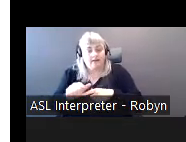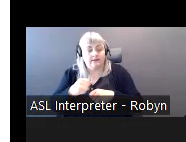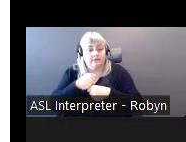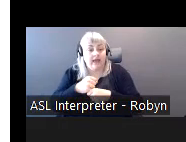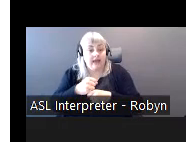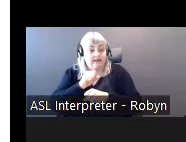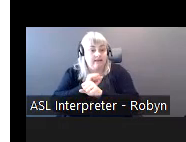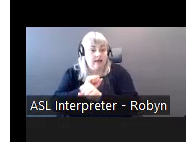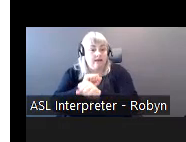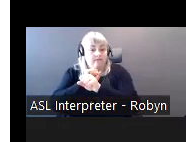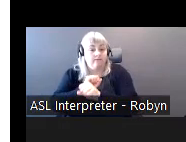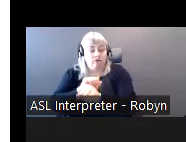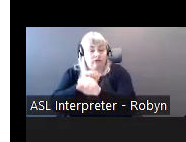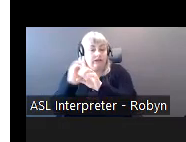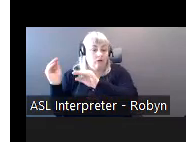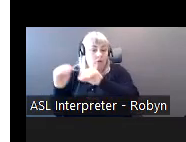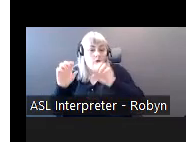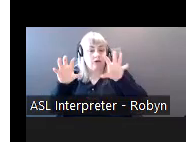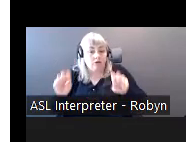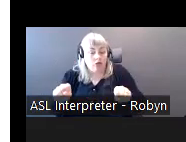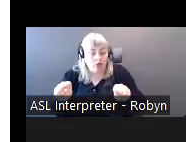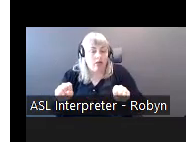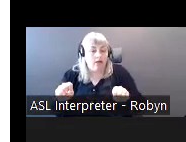colonialism unthinkable, where 100